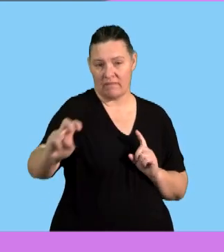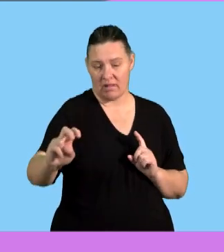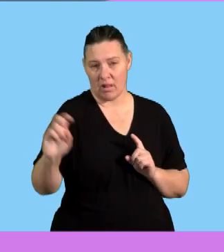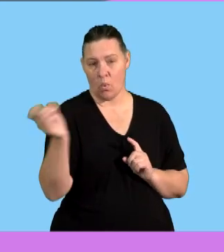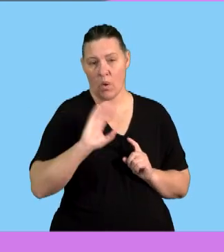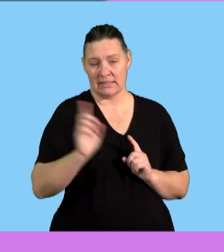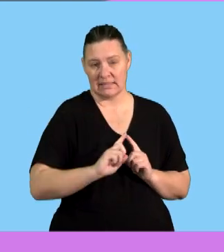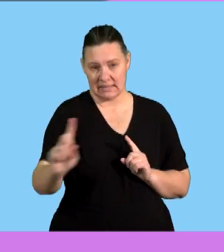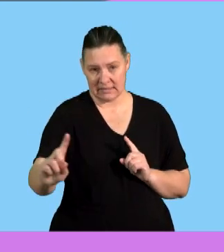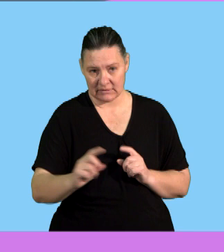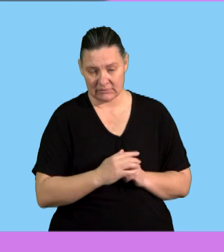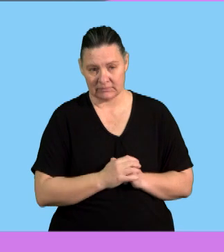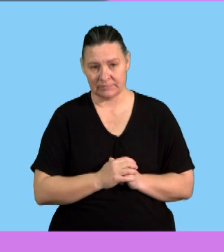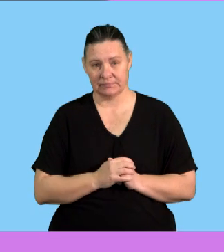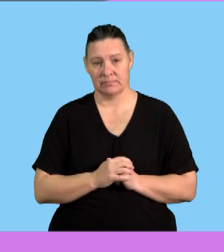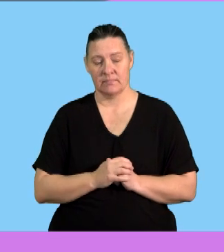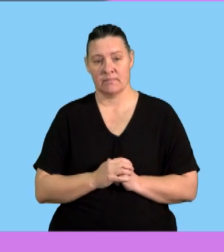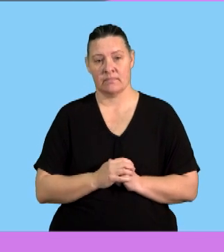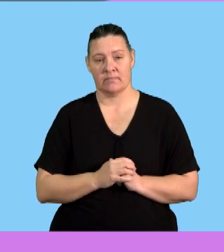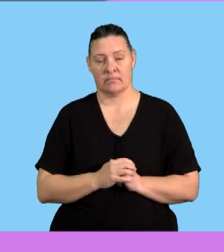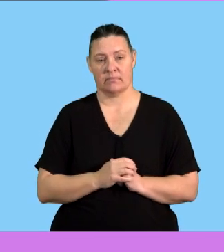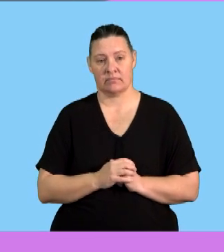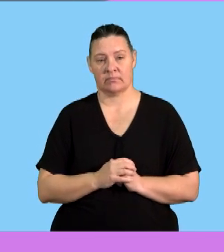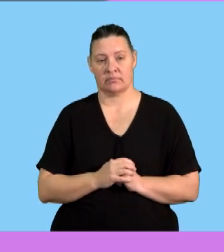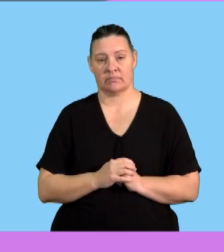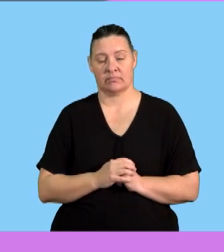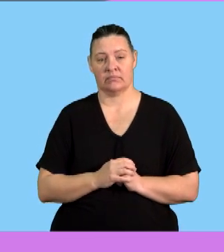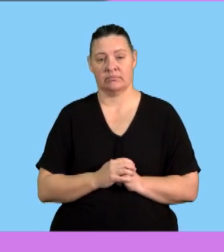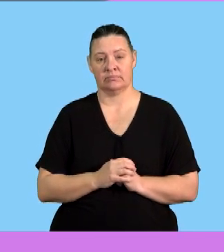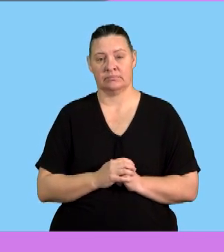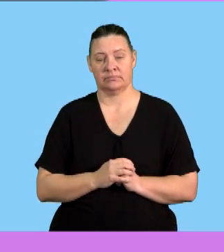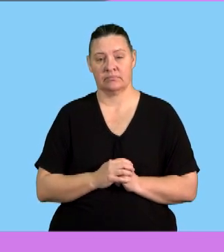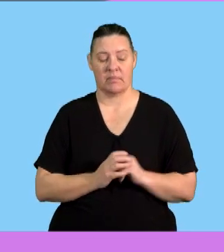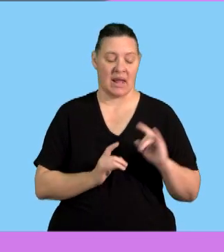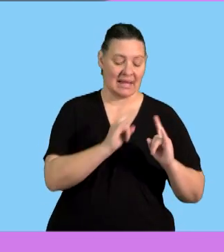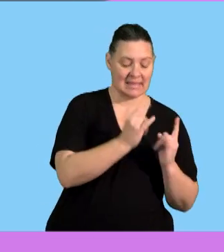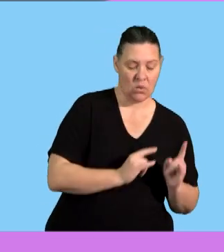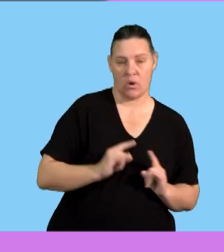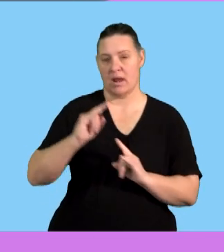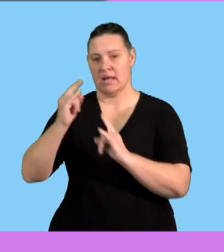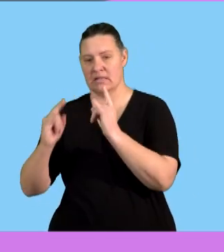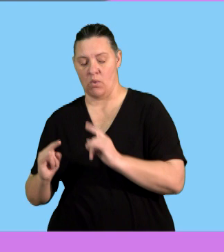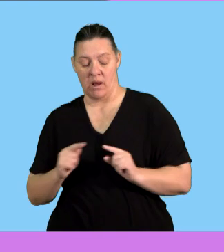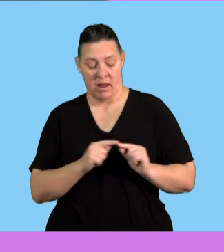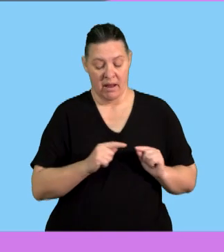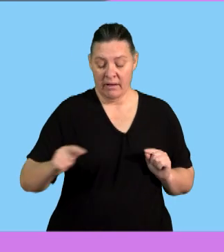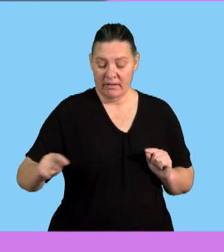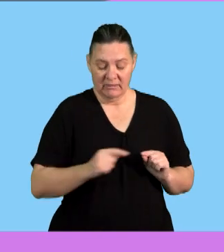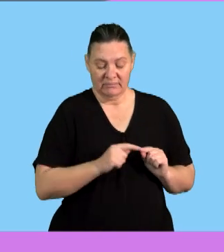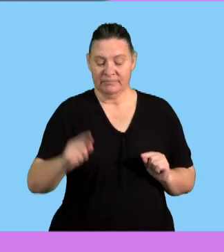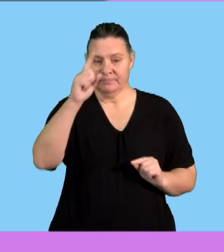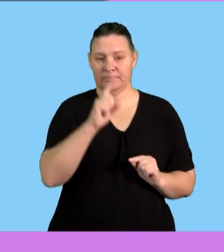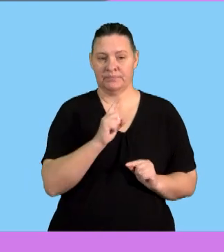So one-way trip, it means we are only going and between two towns. If the distance traveled